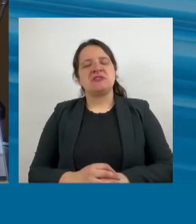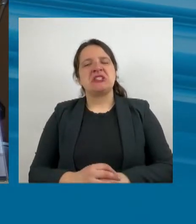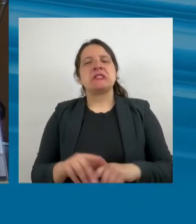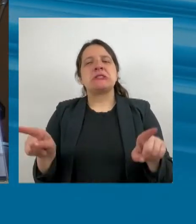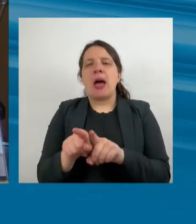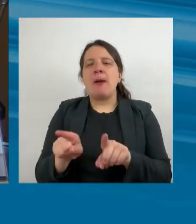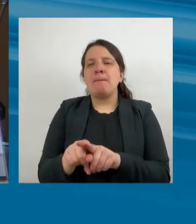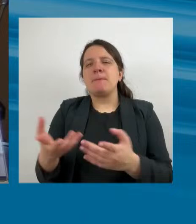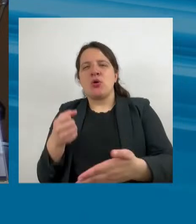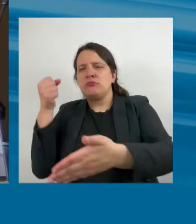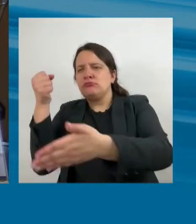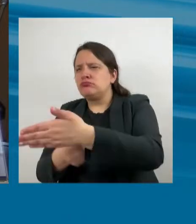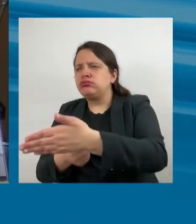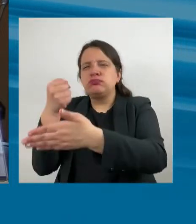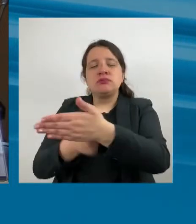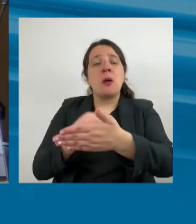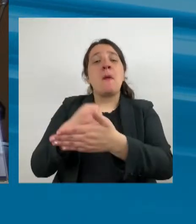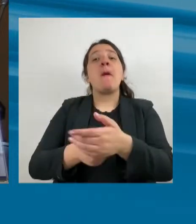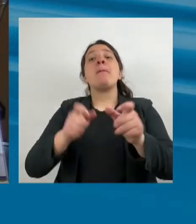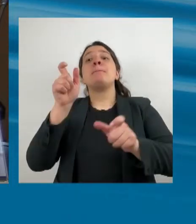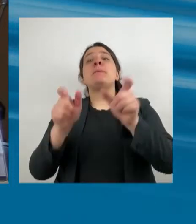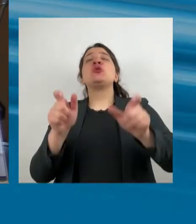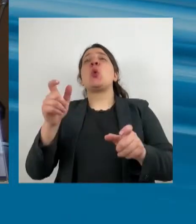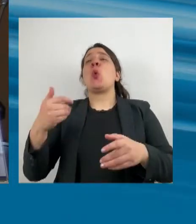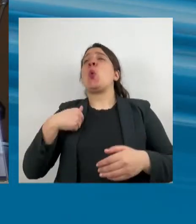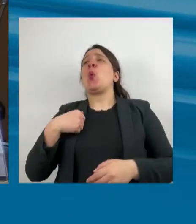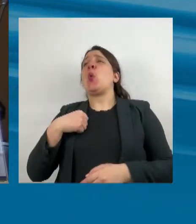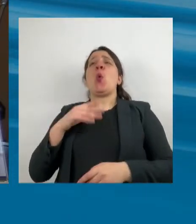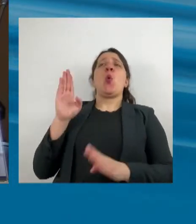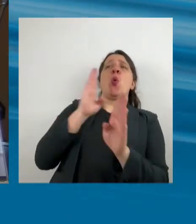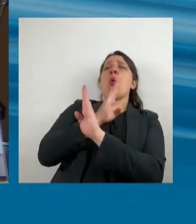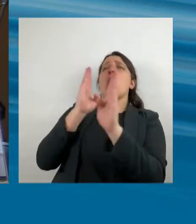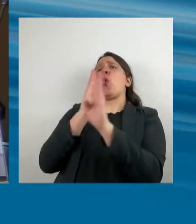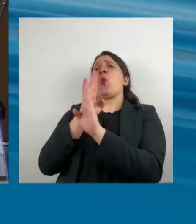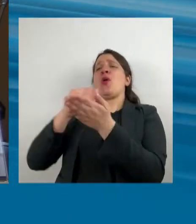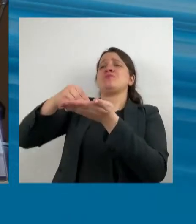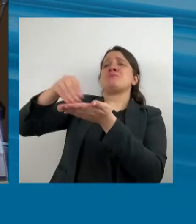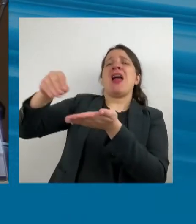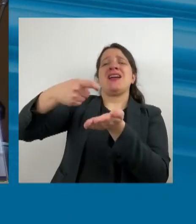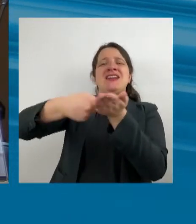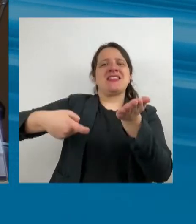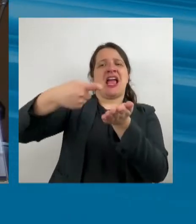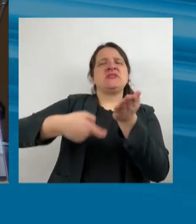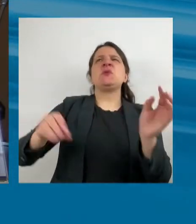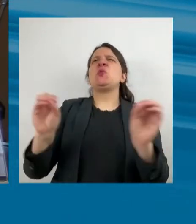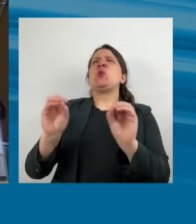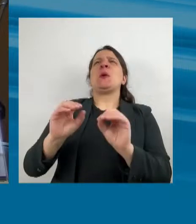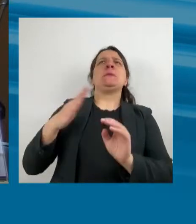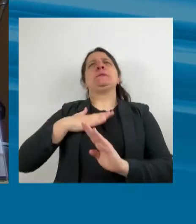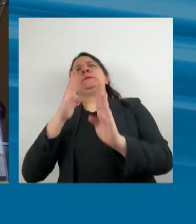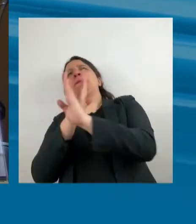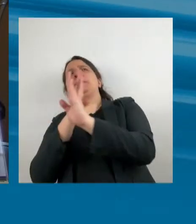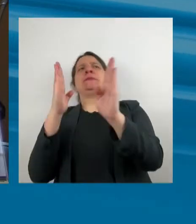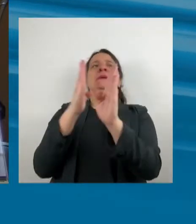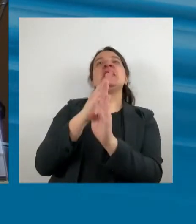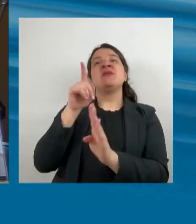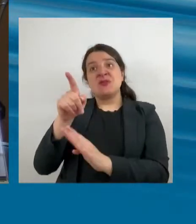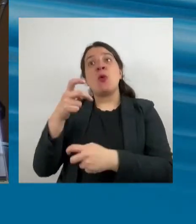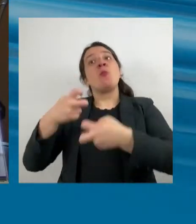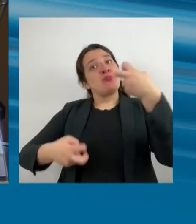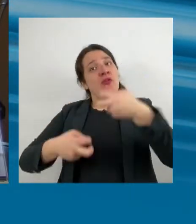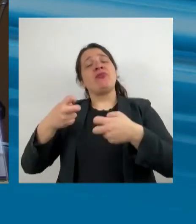This is a global problem which exacerbates inequality and erodes trust in democracy and public